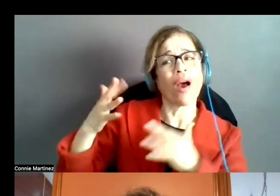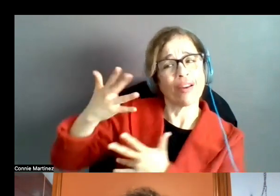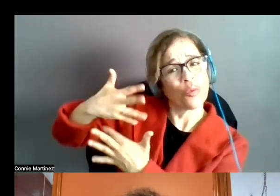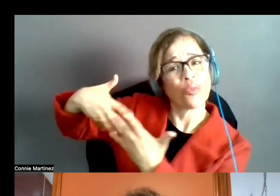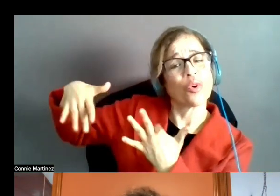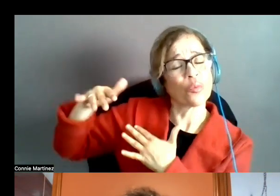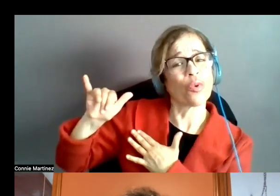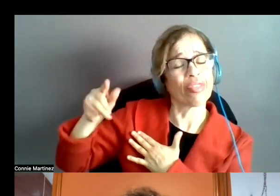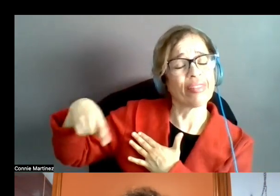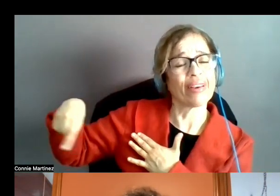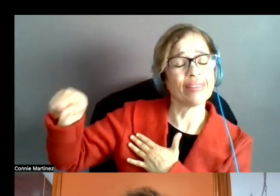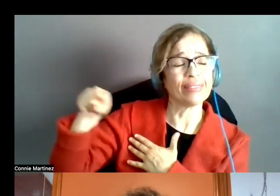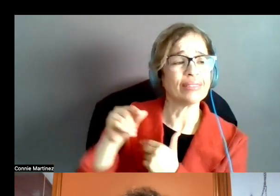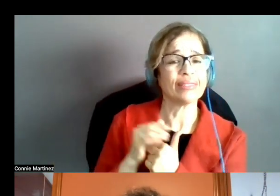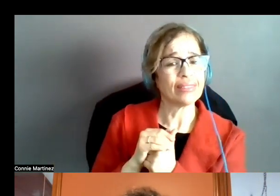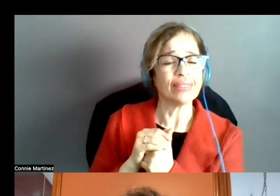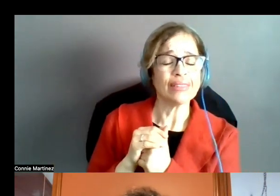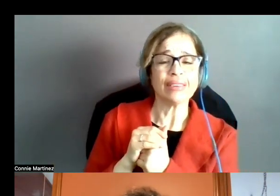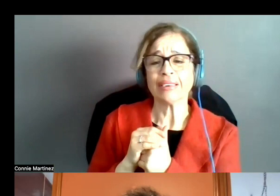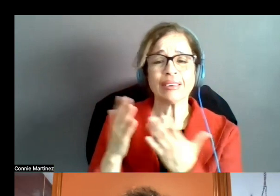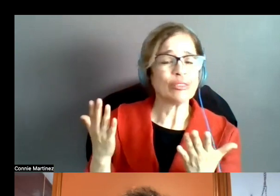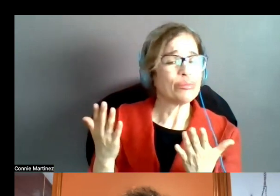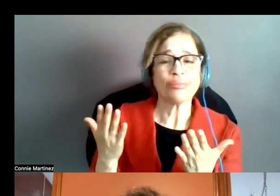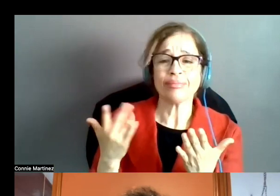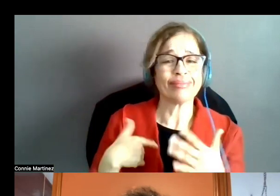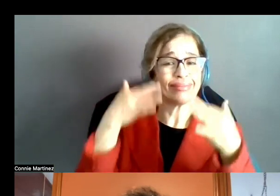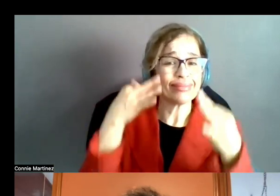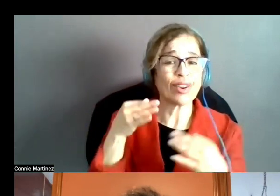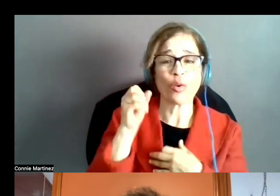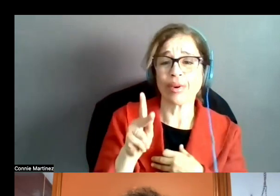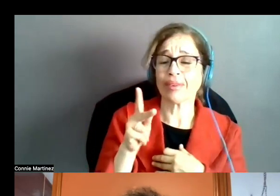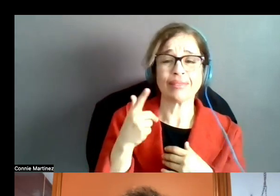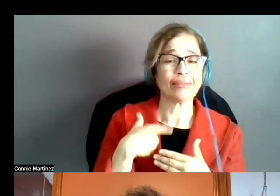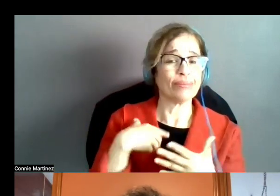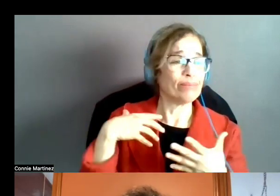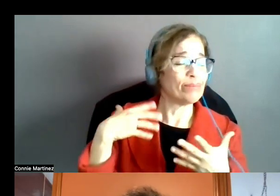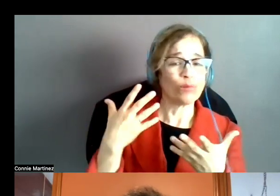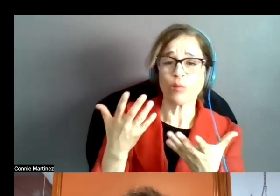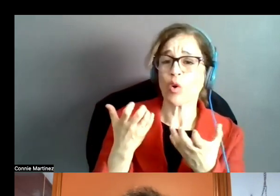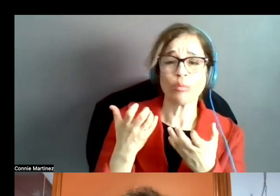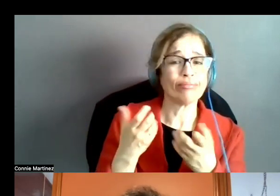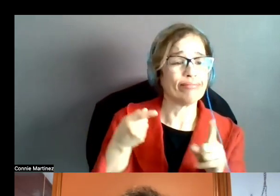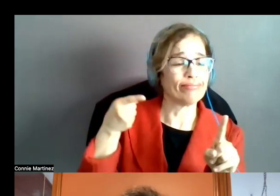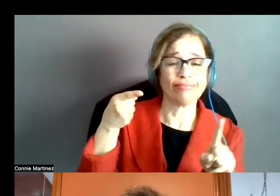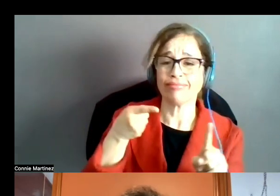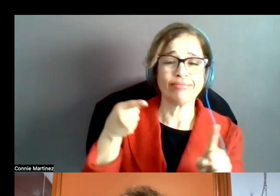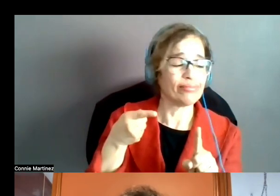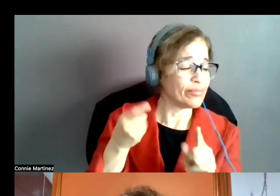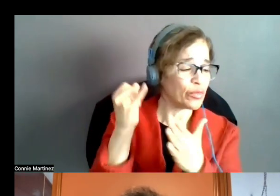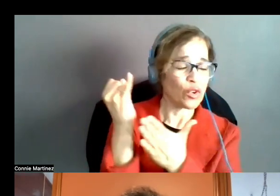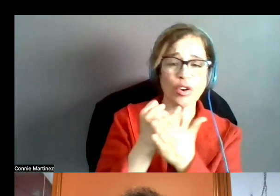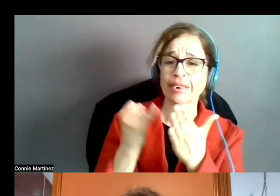that, and then decided, okay, if I want to take this art